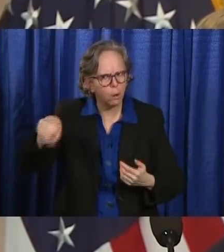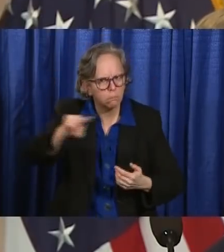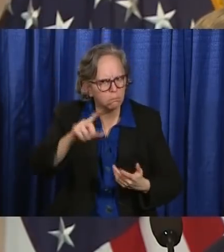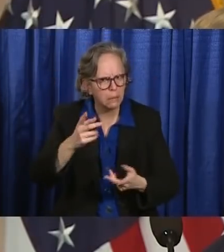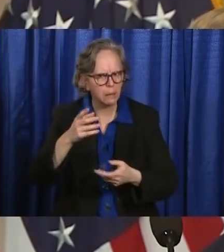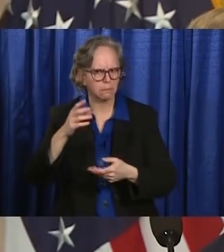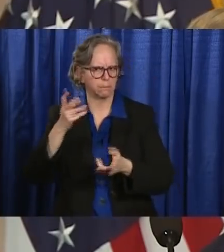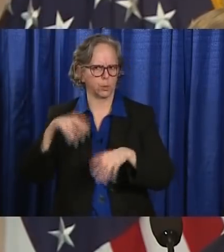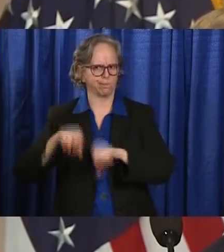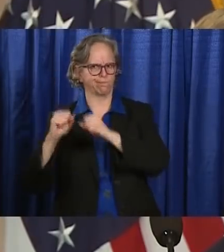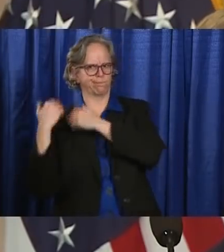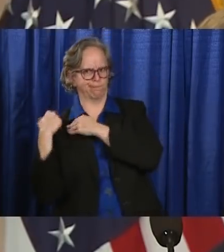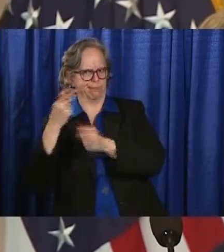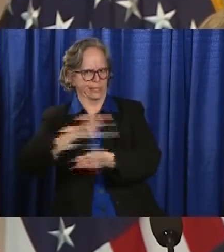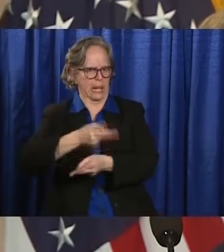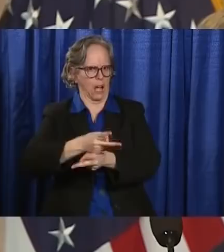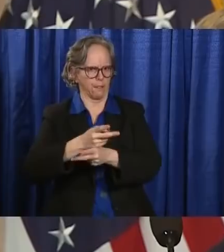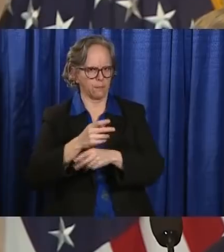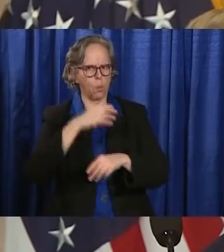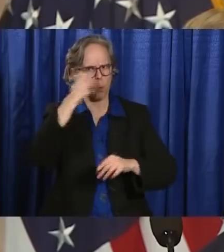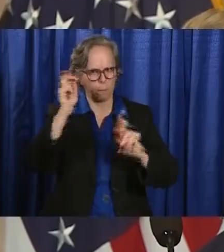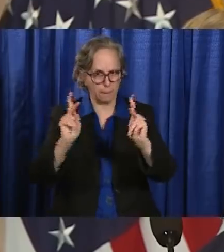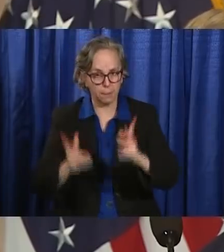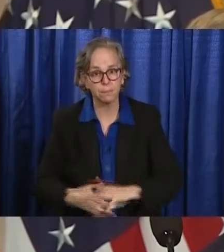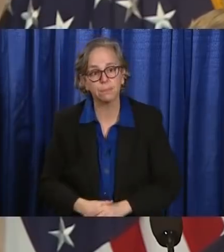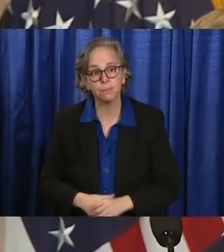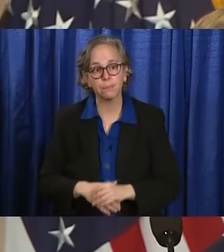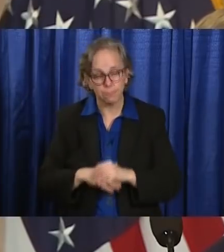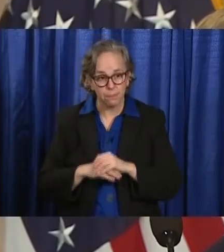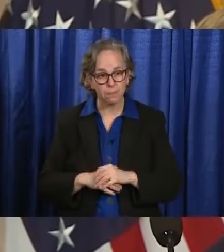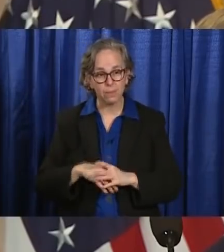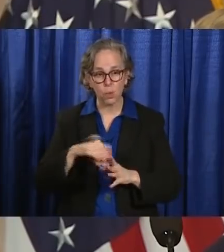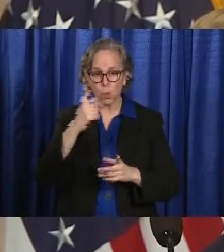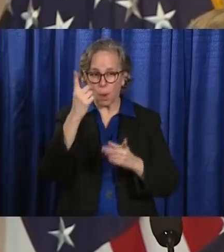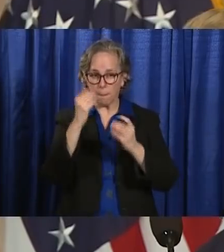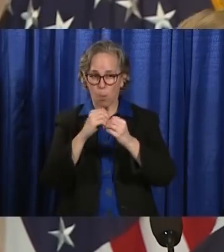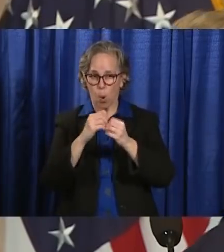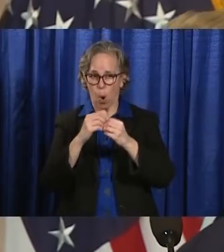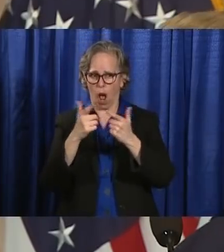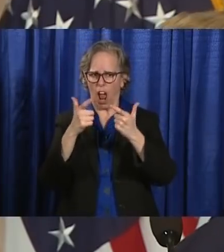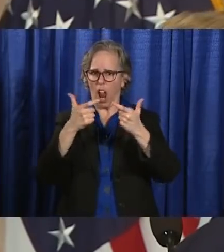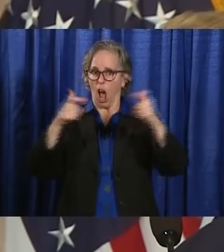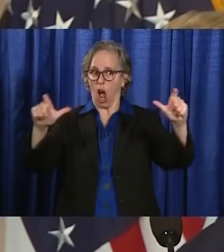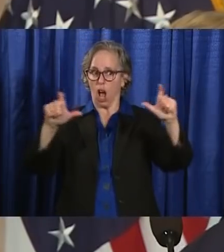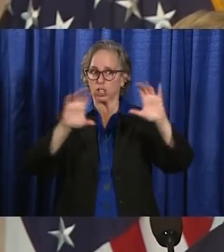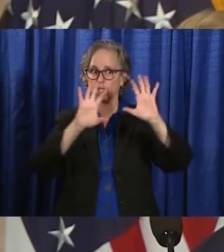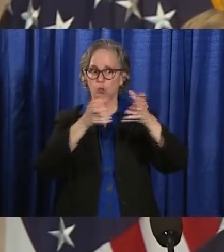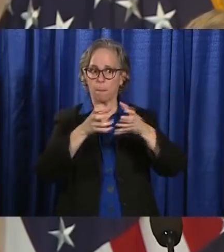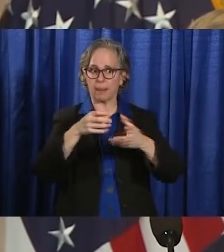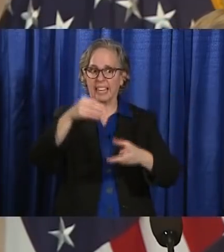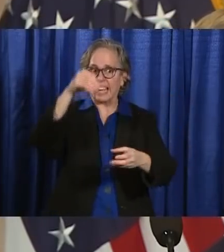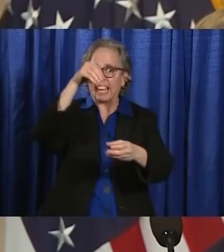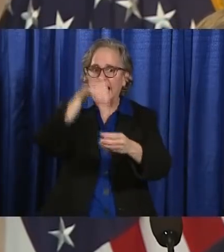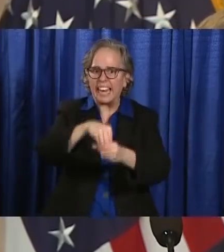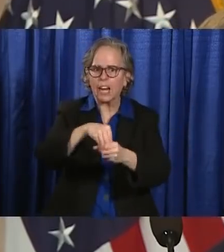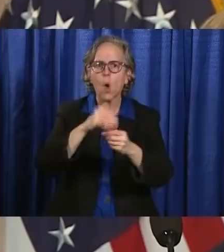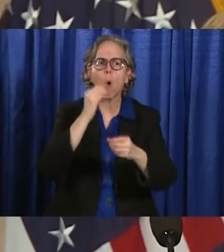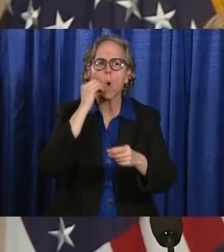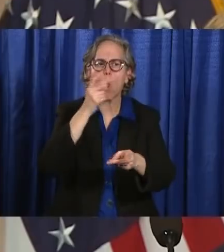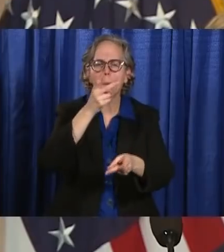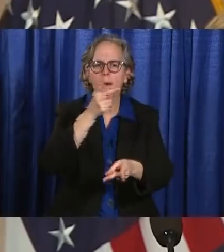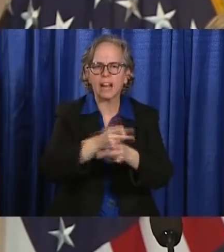This leads me to give a thank you yet to one more large group, and that's our in-home care workers, our